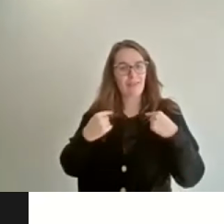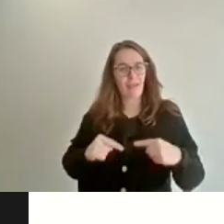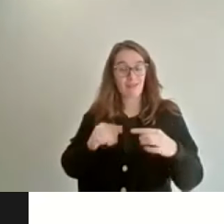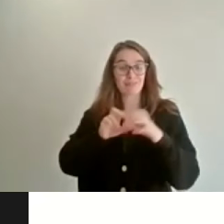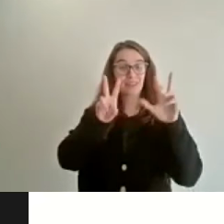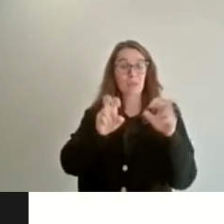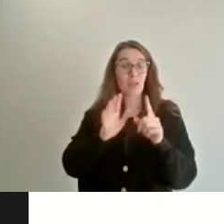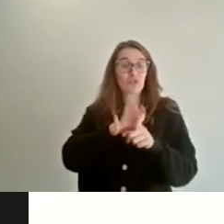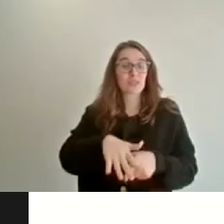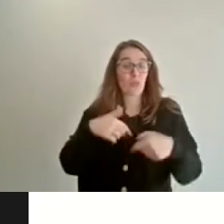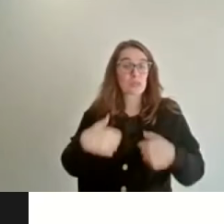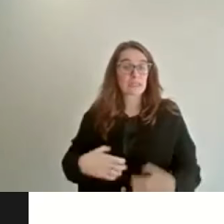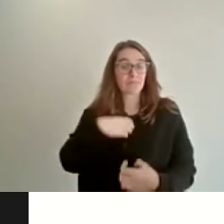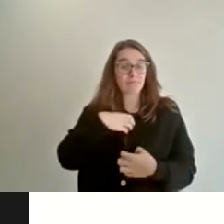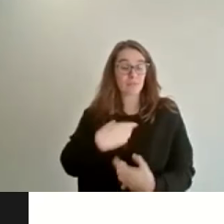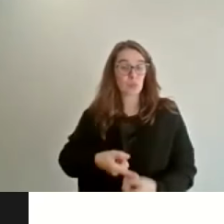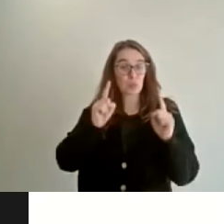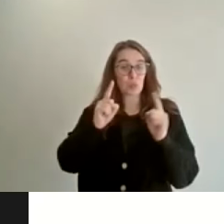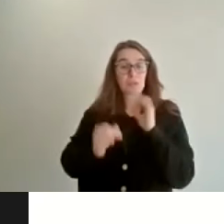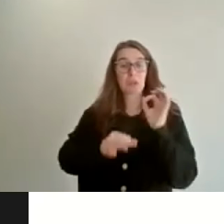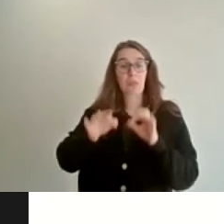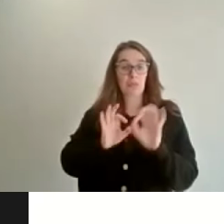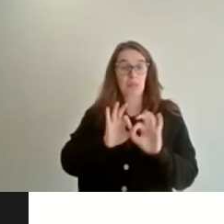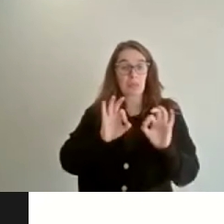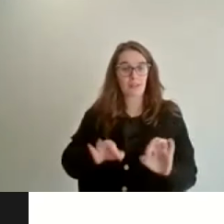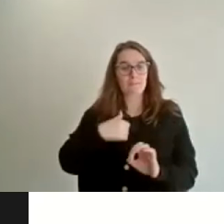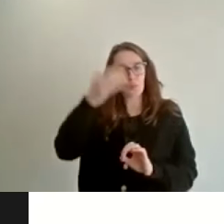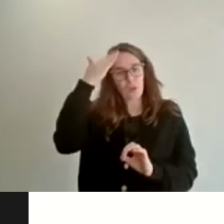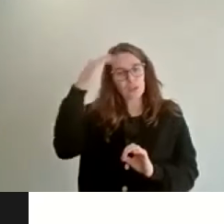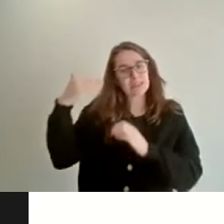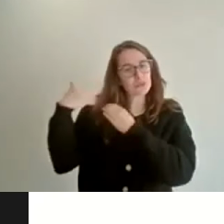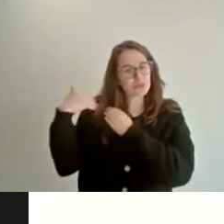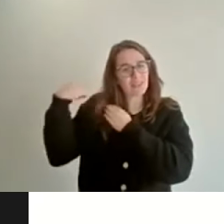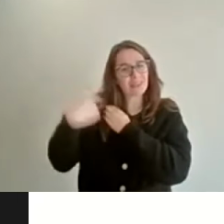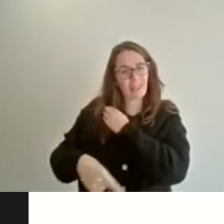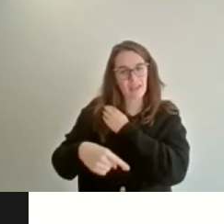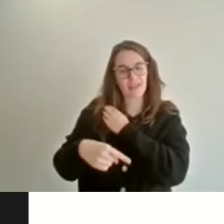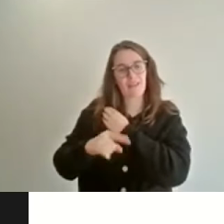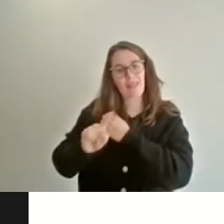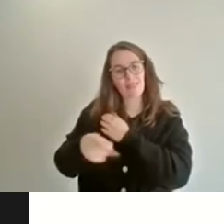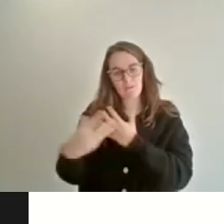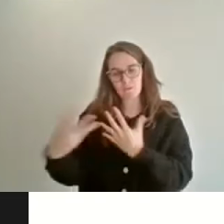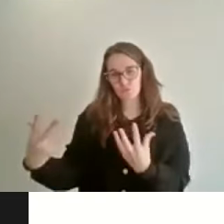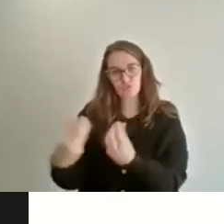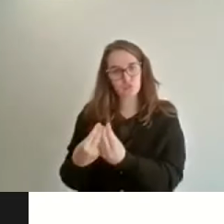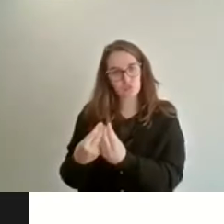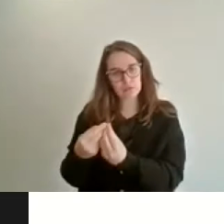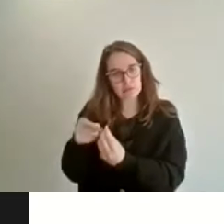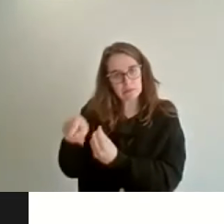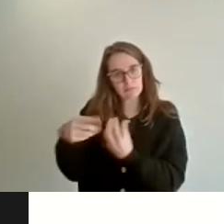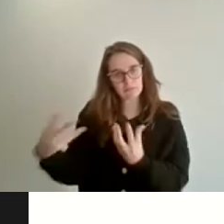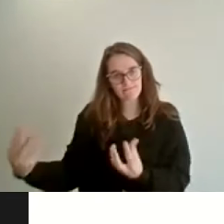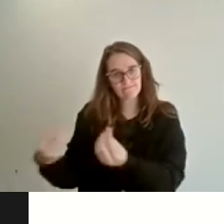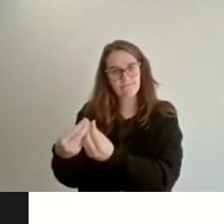unequal treatment, we have the same responsibility to act and to